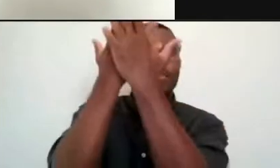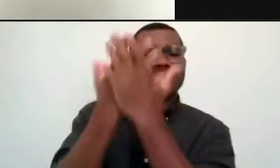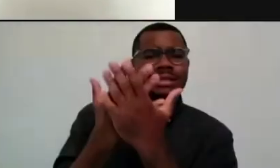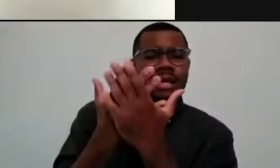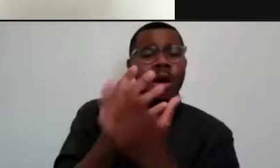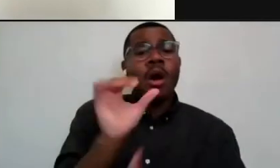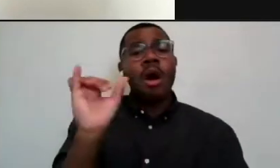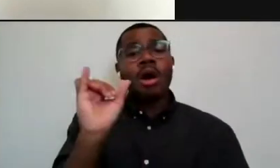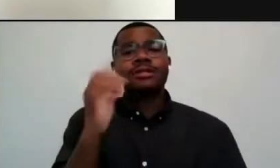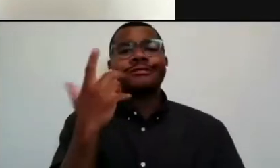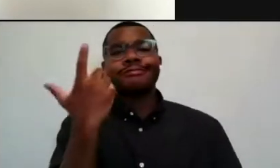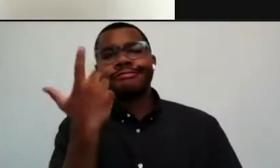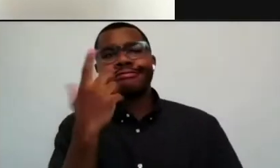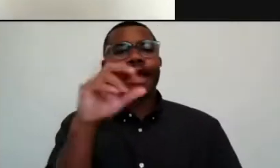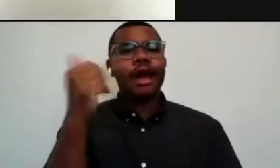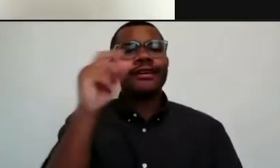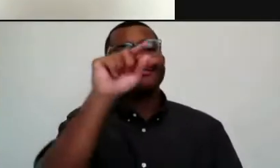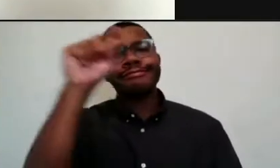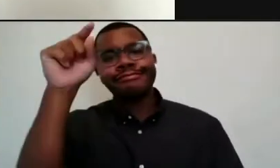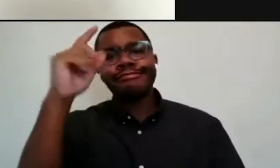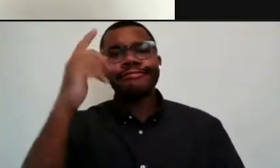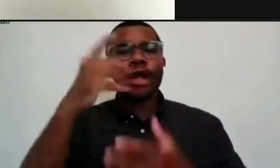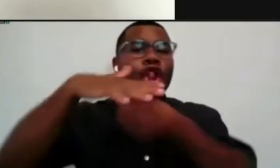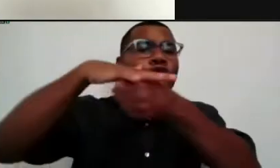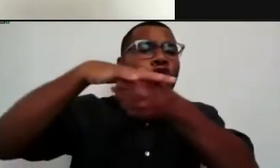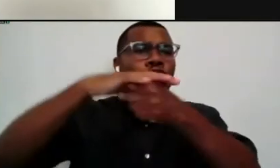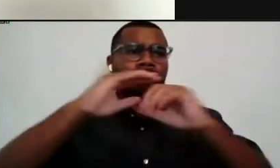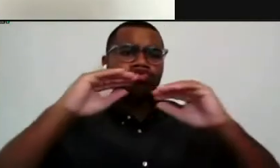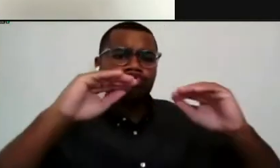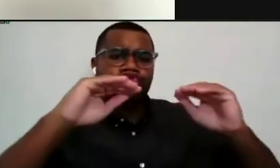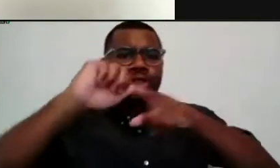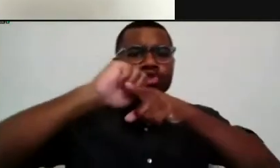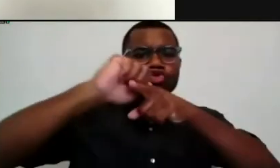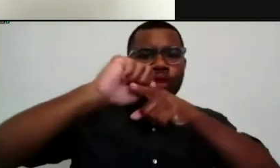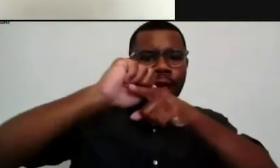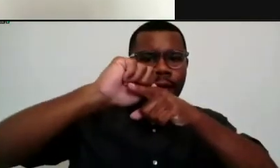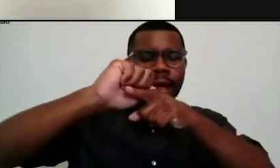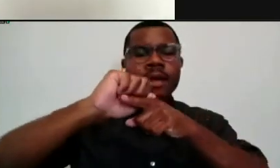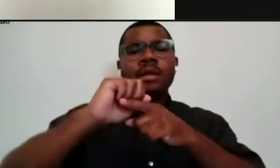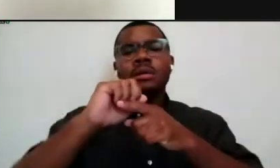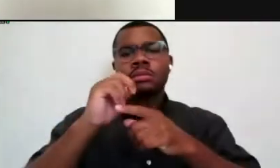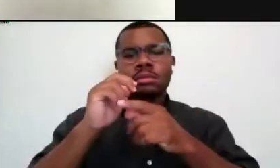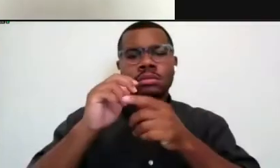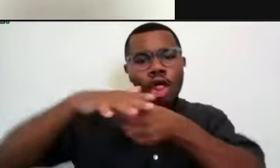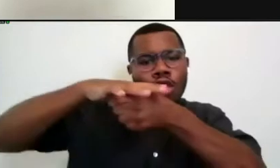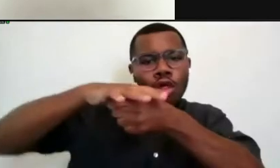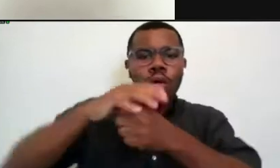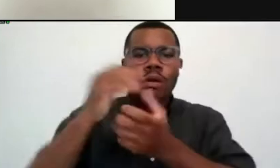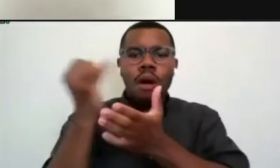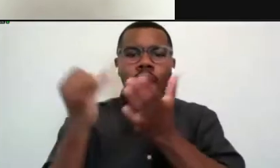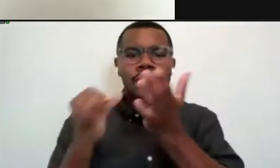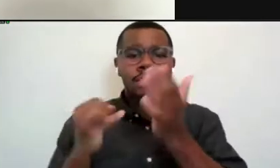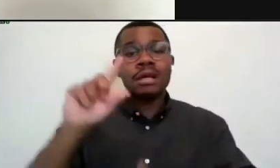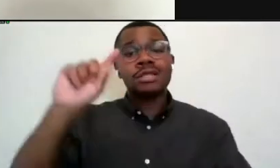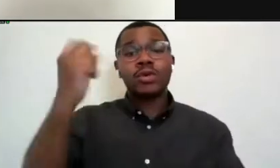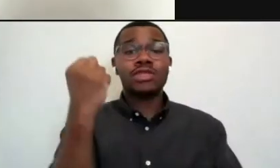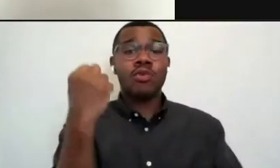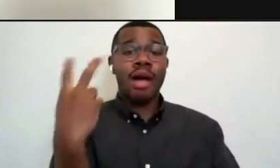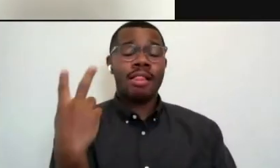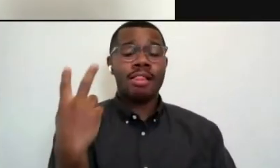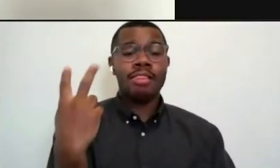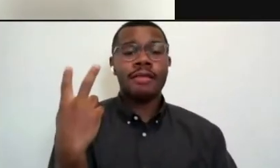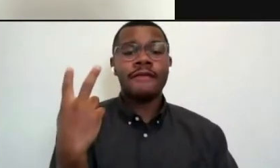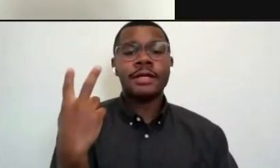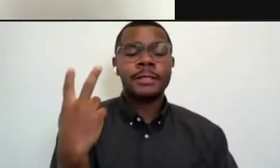local artists. In 2012, the Department of State of the United States, the United States Department of